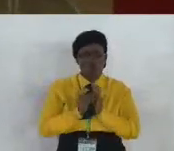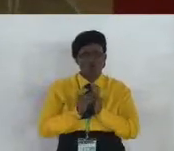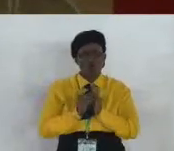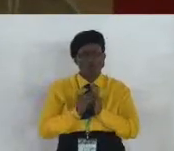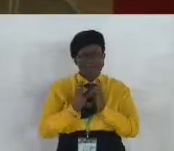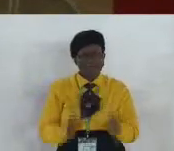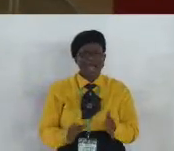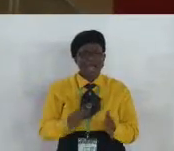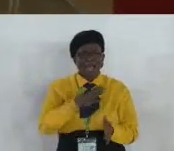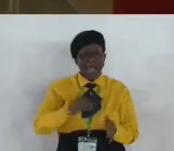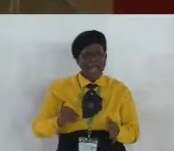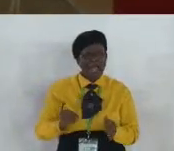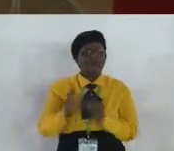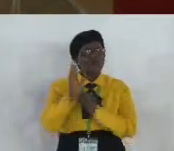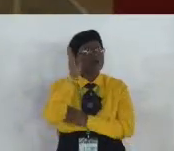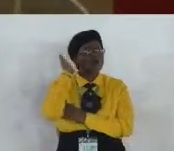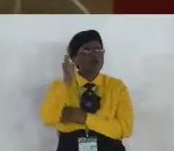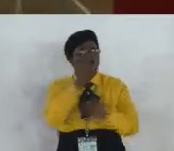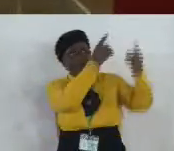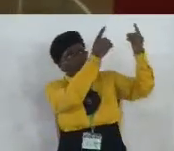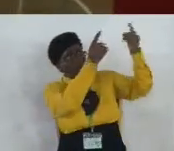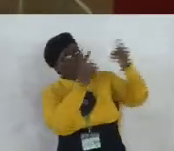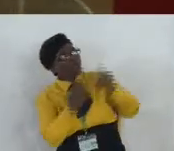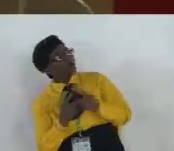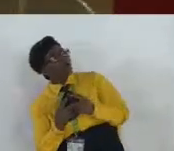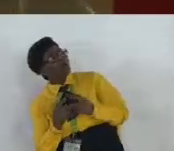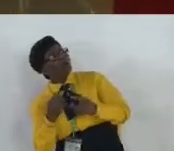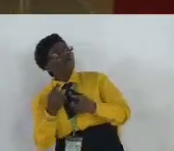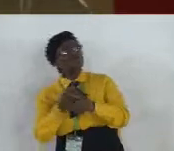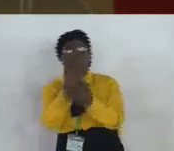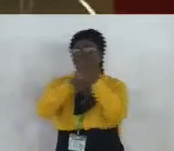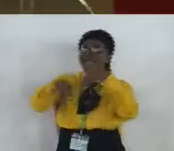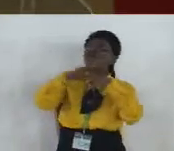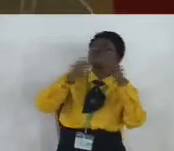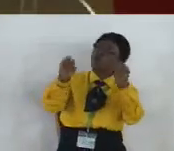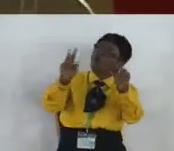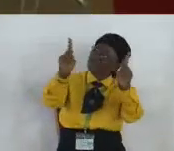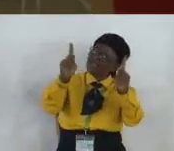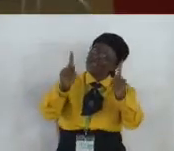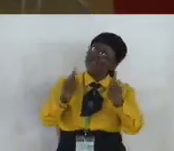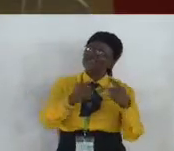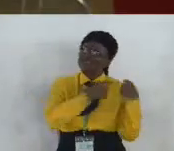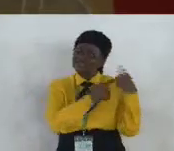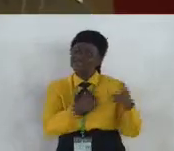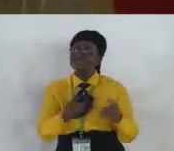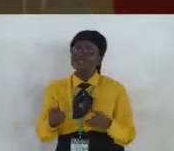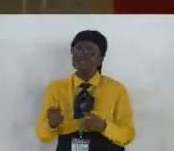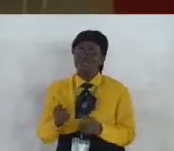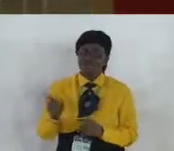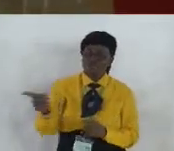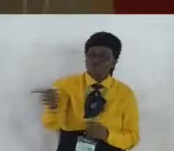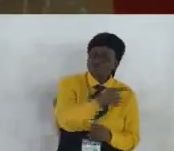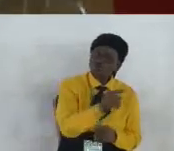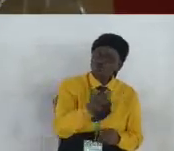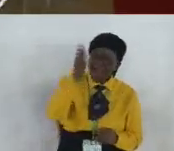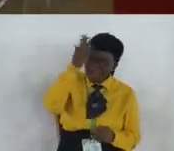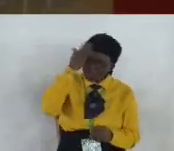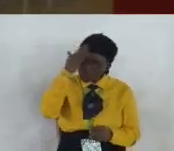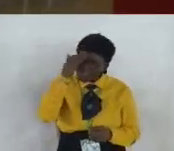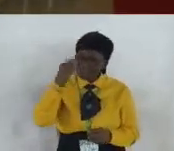And God will look down from heaven and say, all right, since you acknowledge me as your